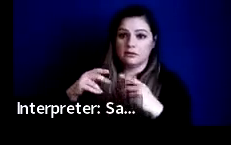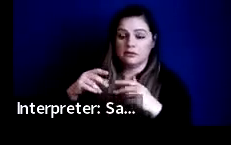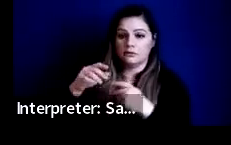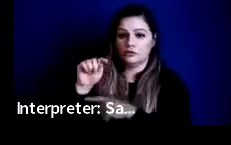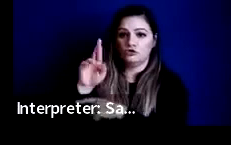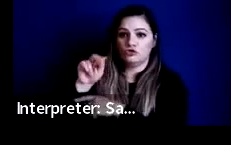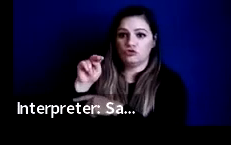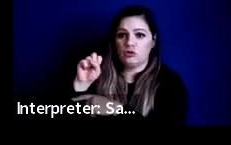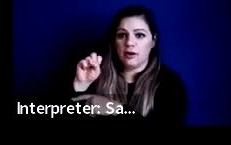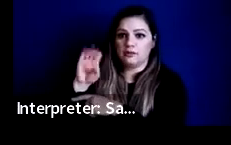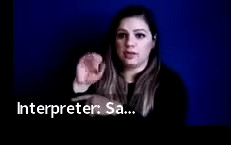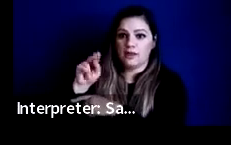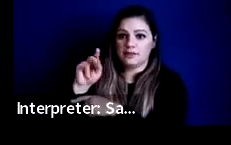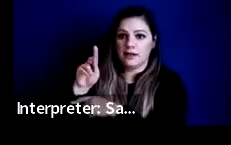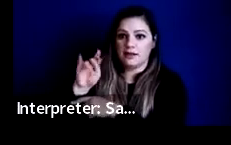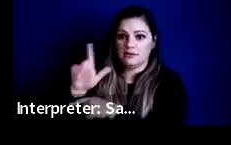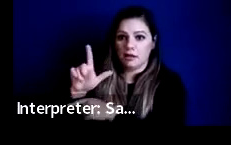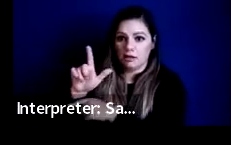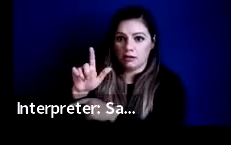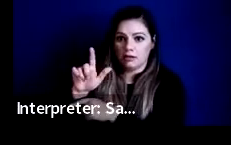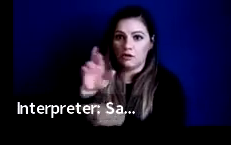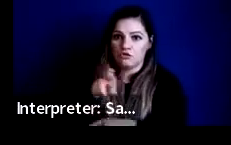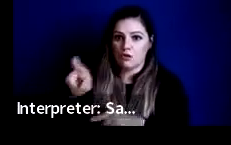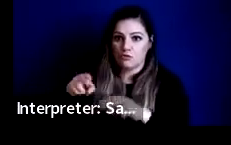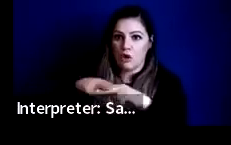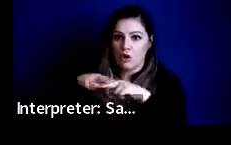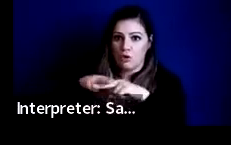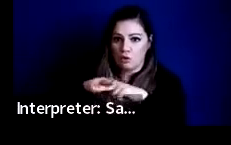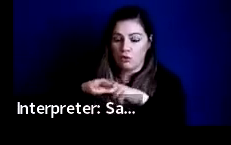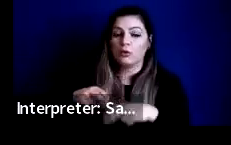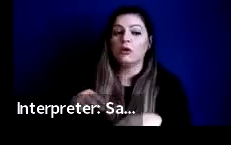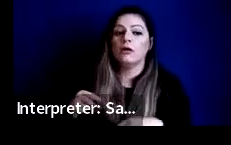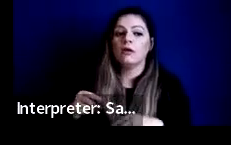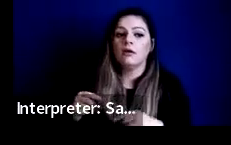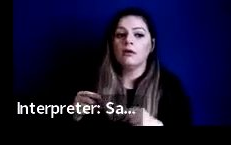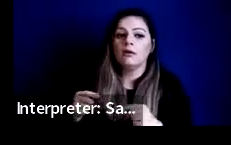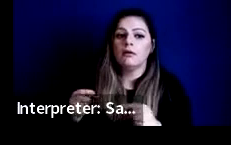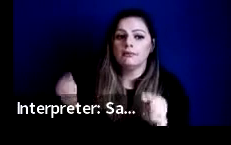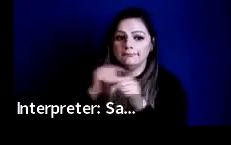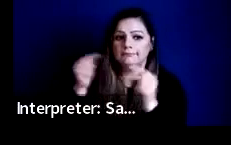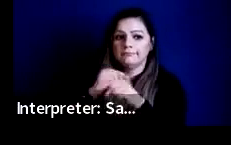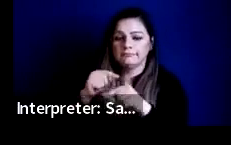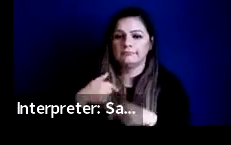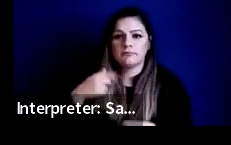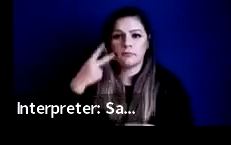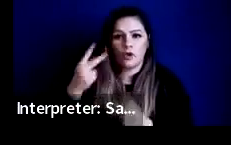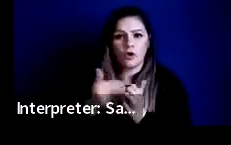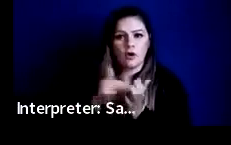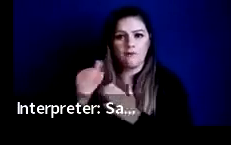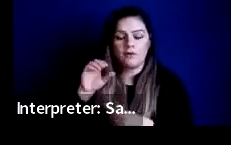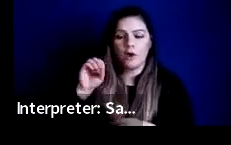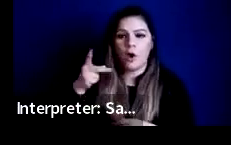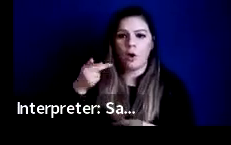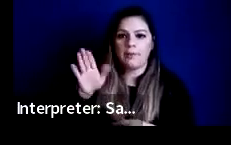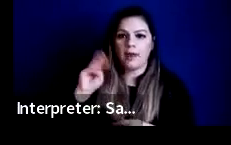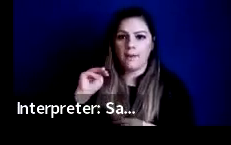to work, the Chinese labor for that. And opium was used for remedies for